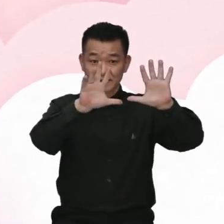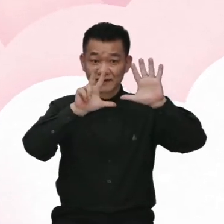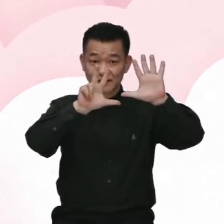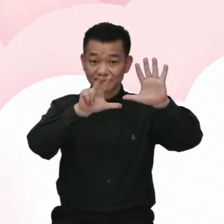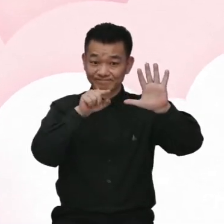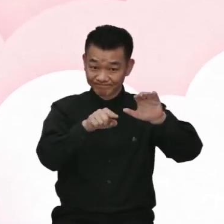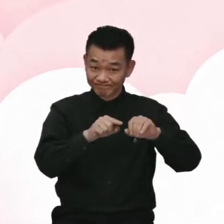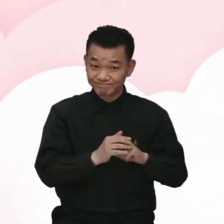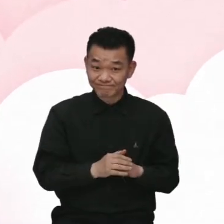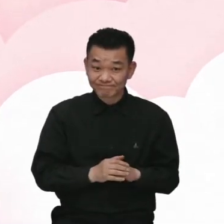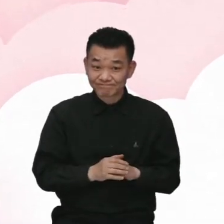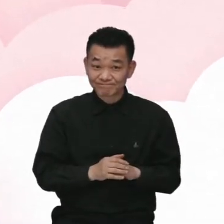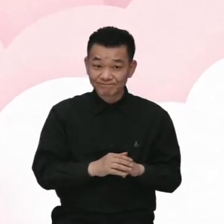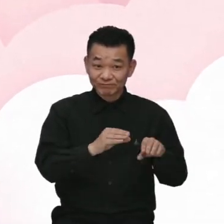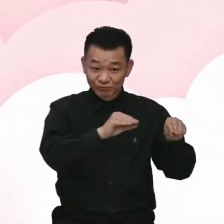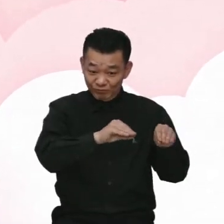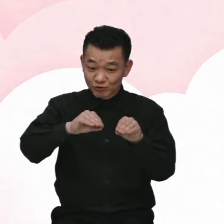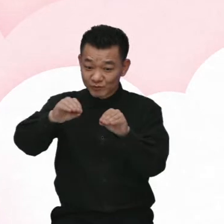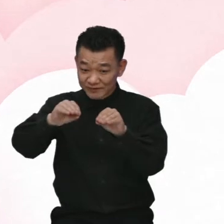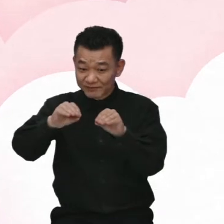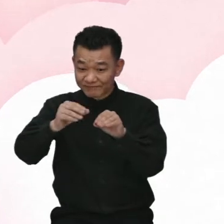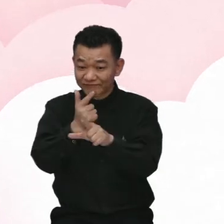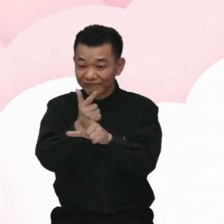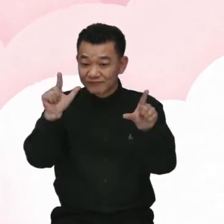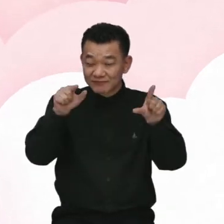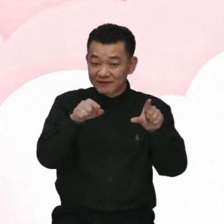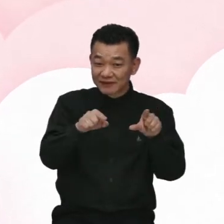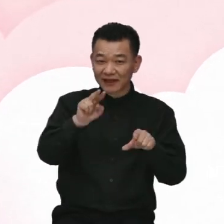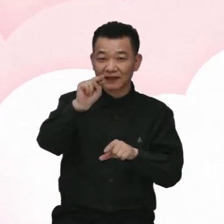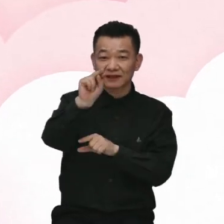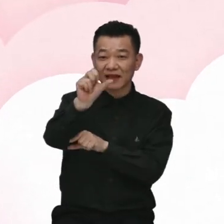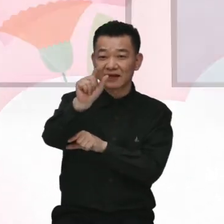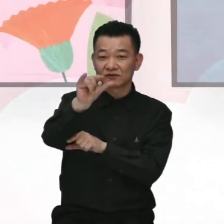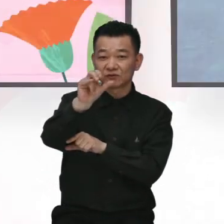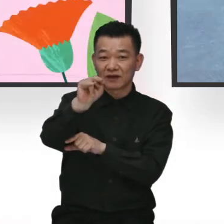Article 18. Liberty of movement and nationality.